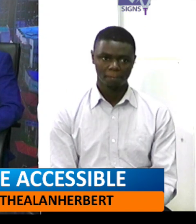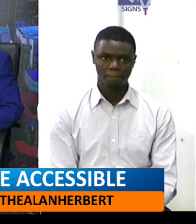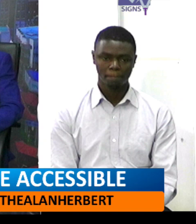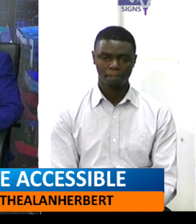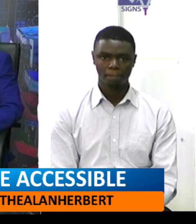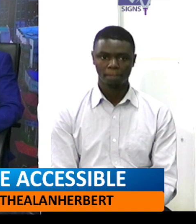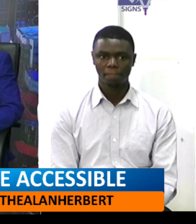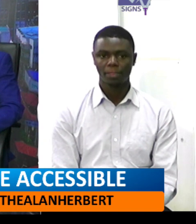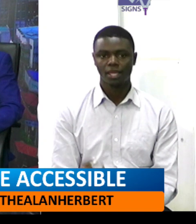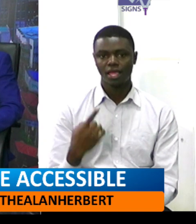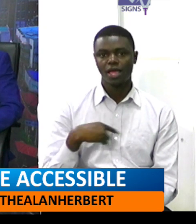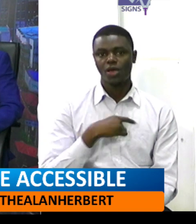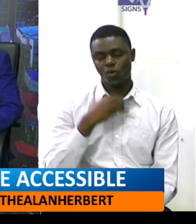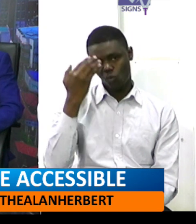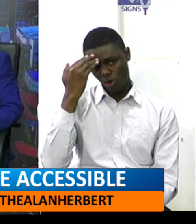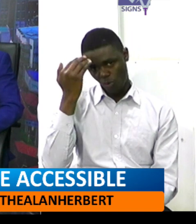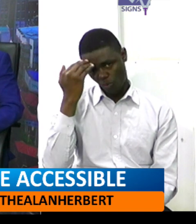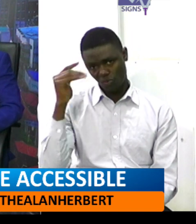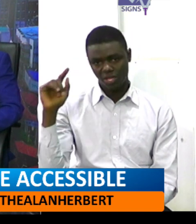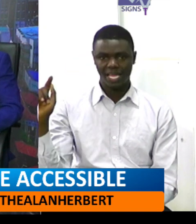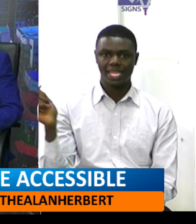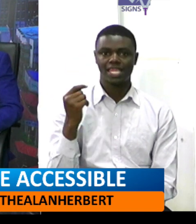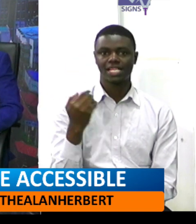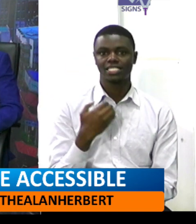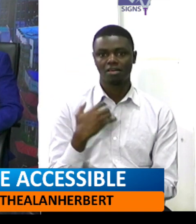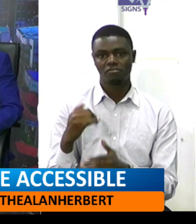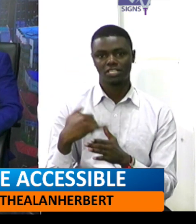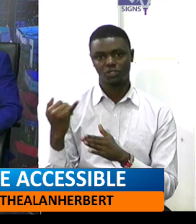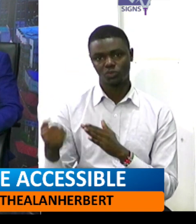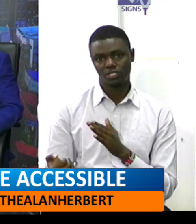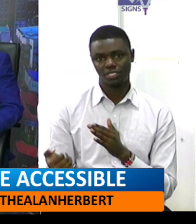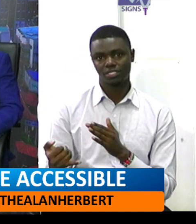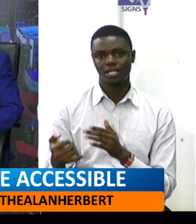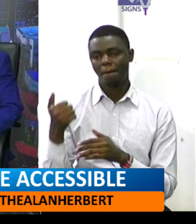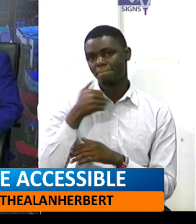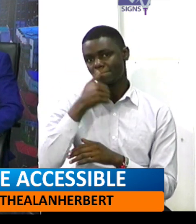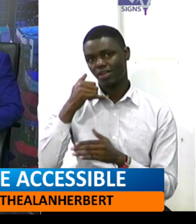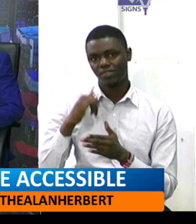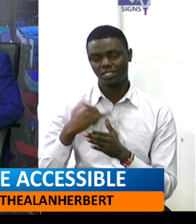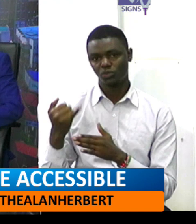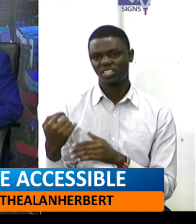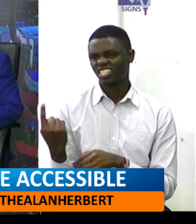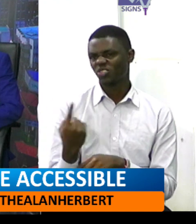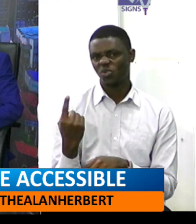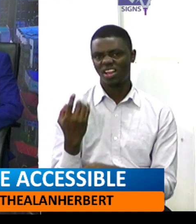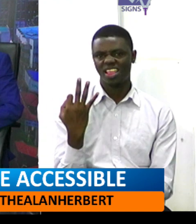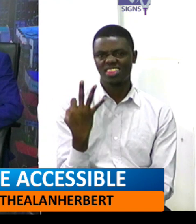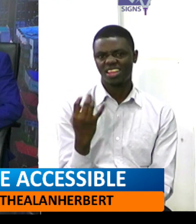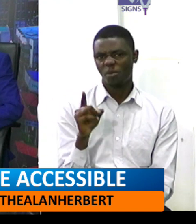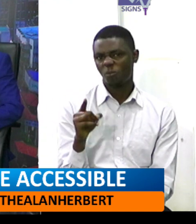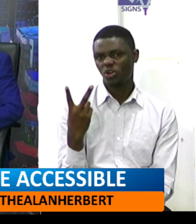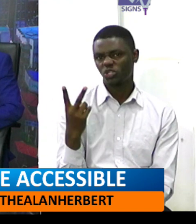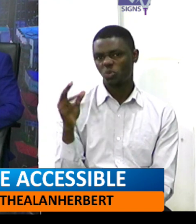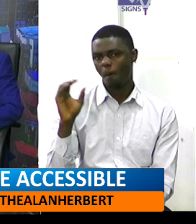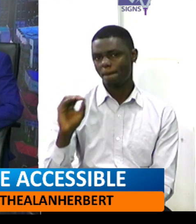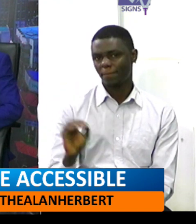Yeah, we know statistically that Kenyans who have insurance, at least private insurance, are only 3.2%